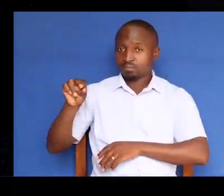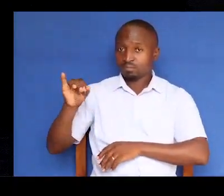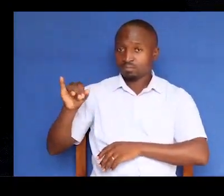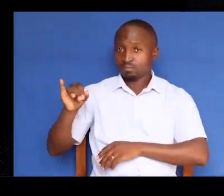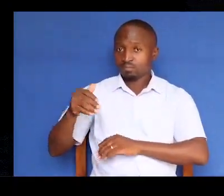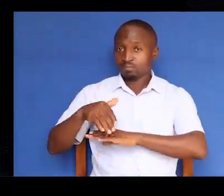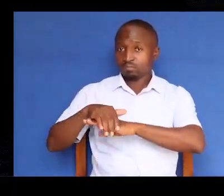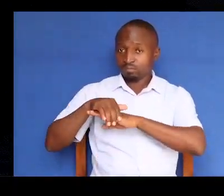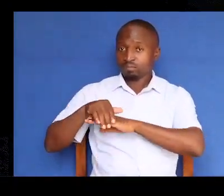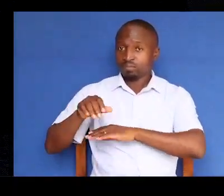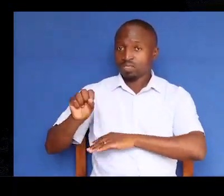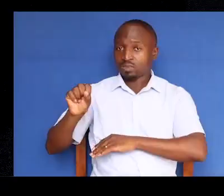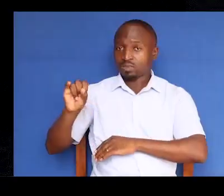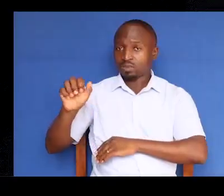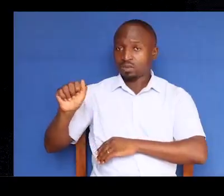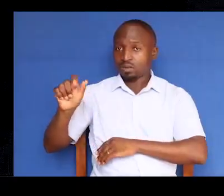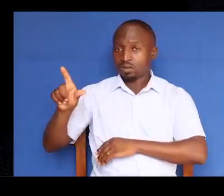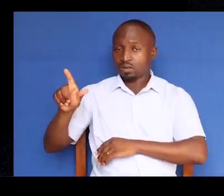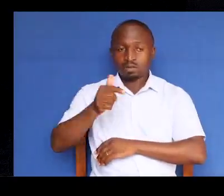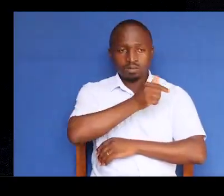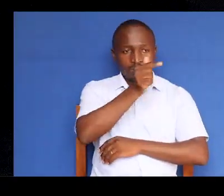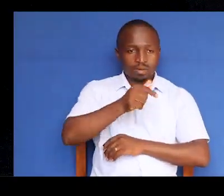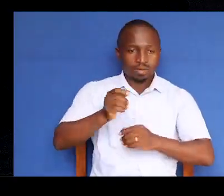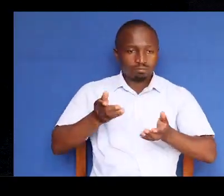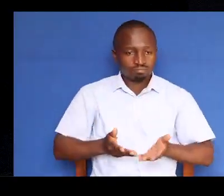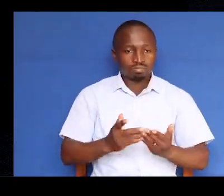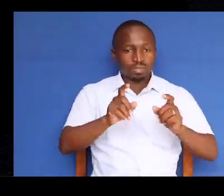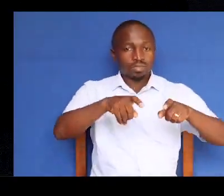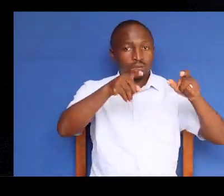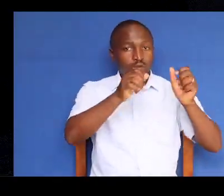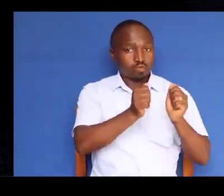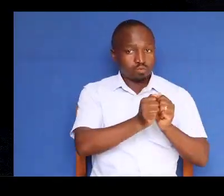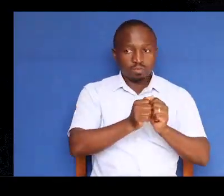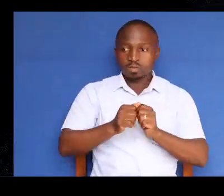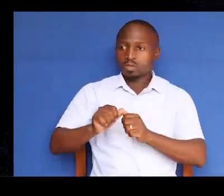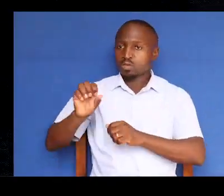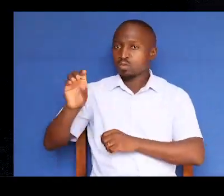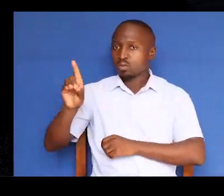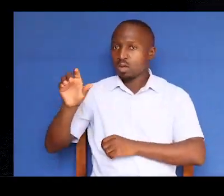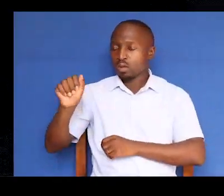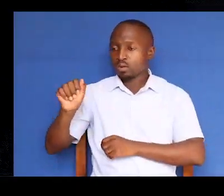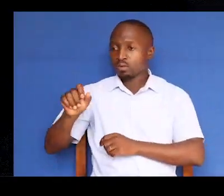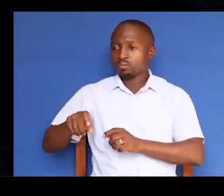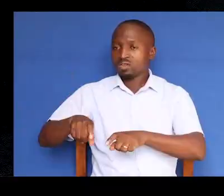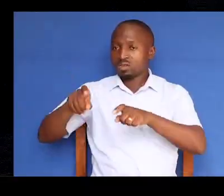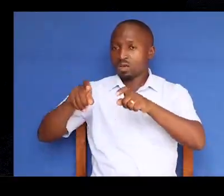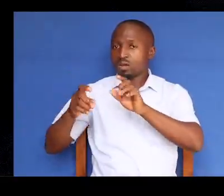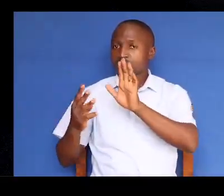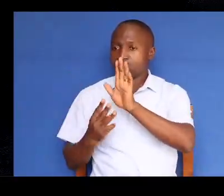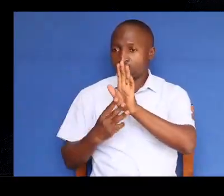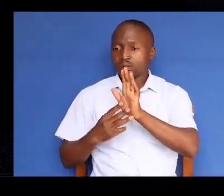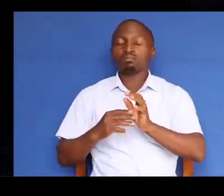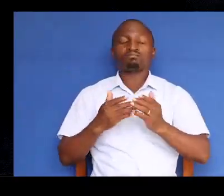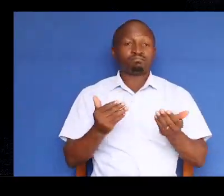sisal, while Sudan is producing 8 tons of sisal. So still Tanzania has another